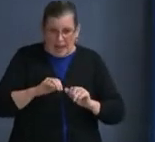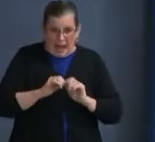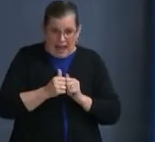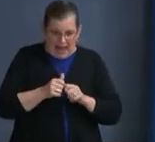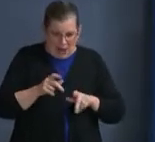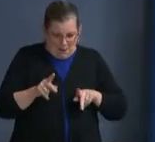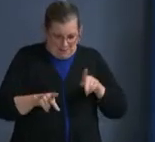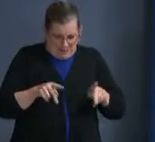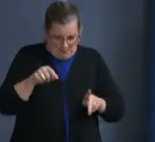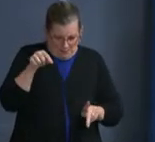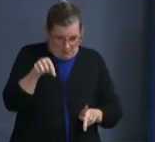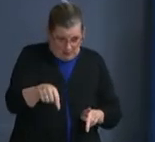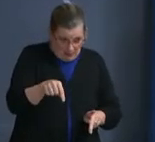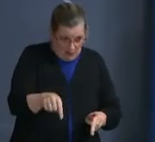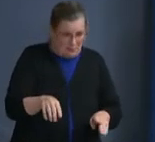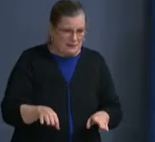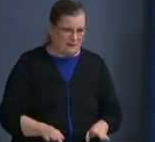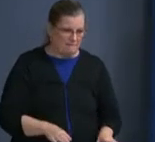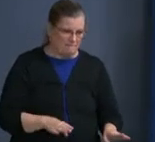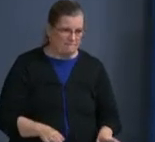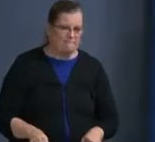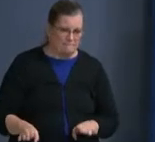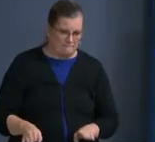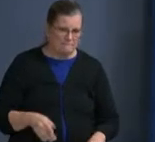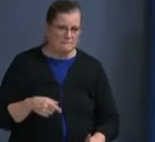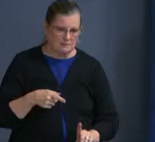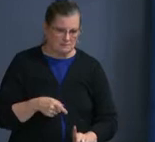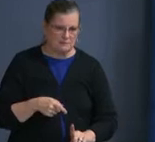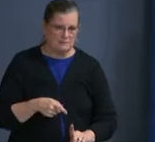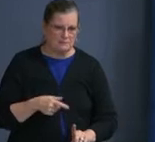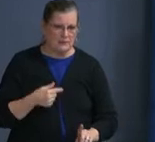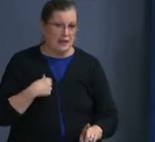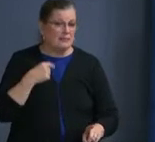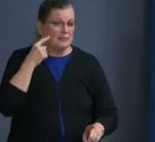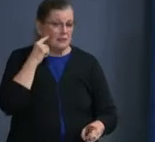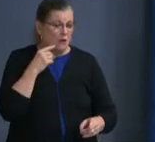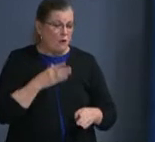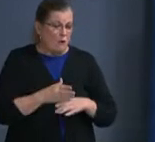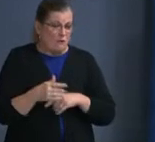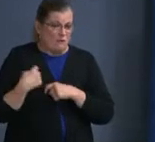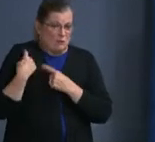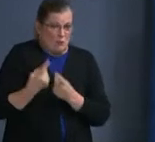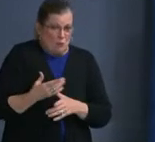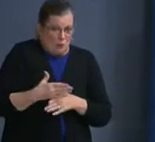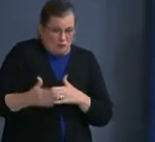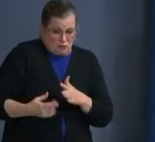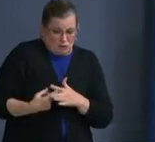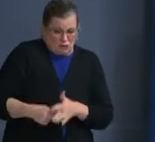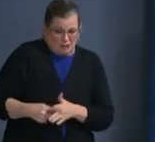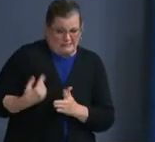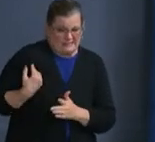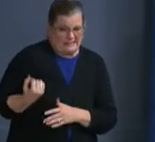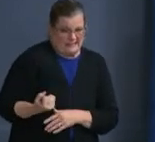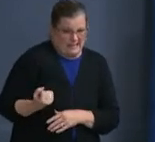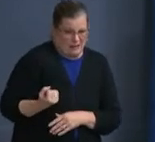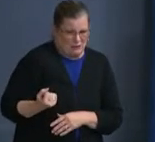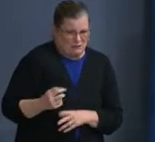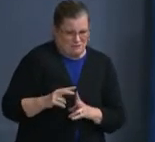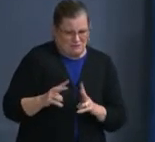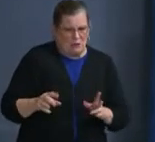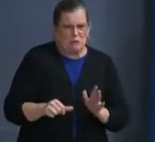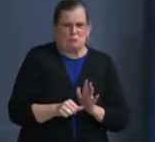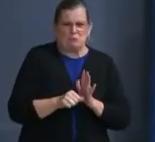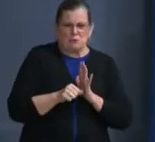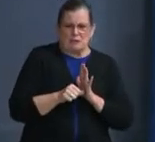behave. And so I think over the course of the weekend, particularly on Saturday, I was very impressed with the way that